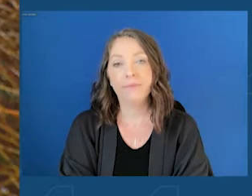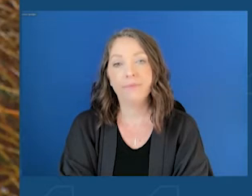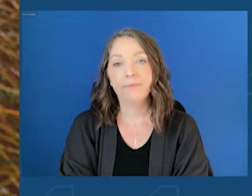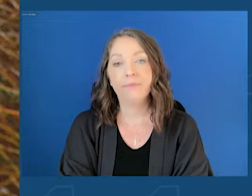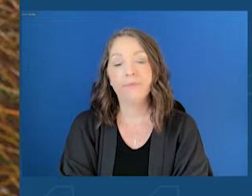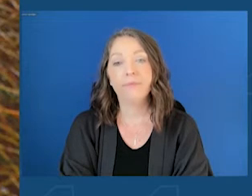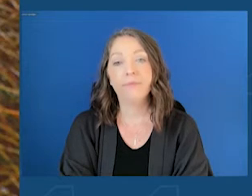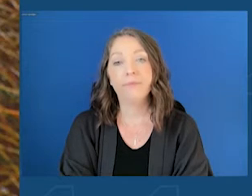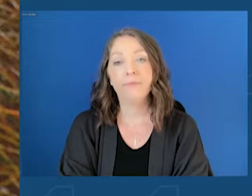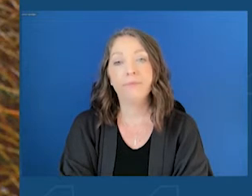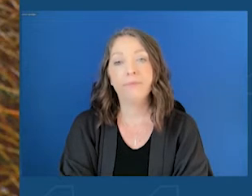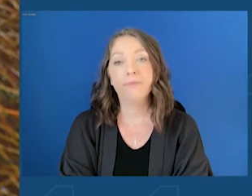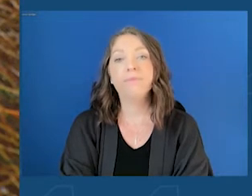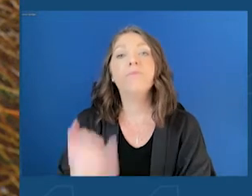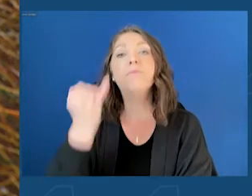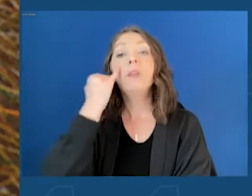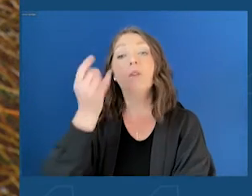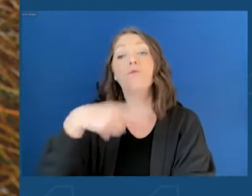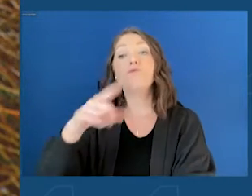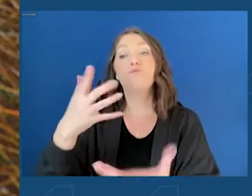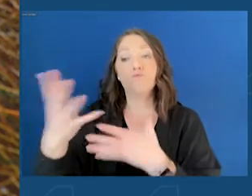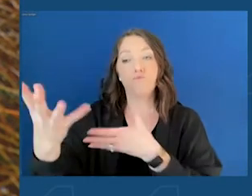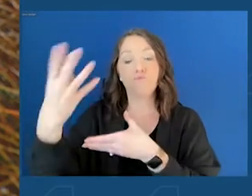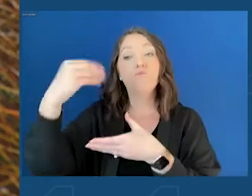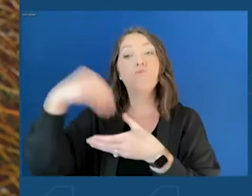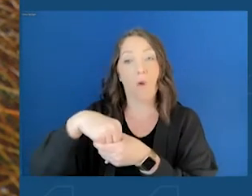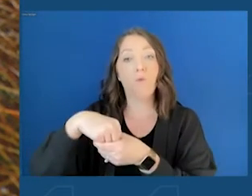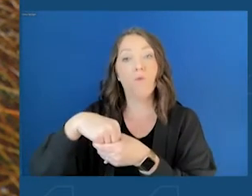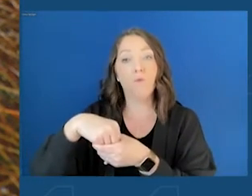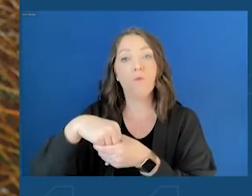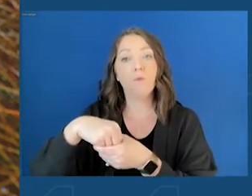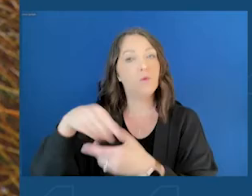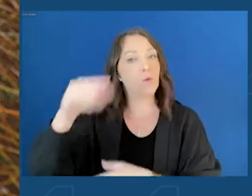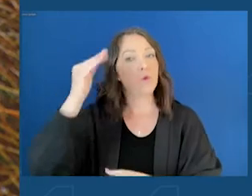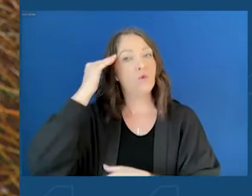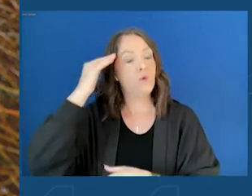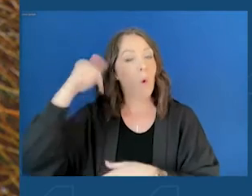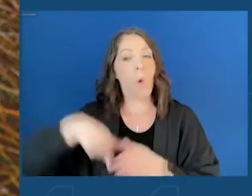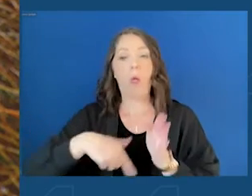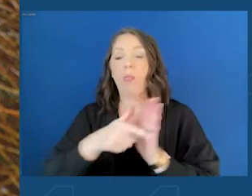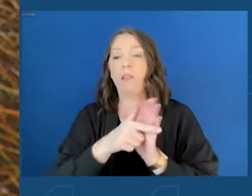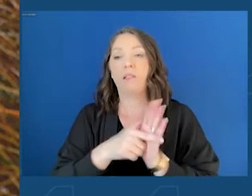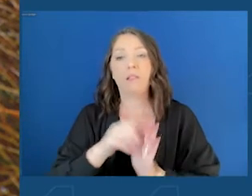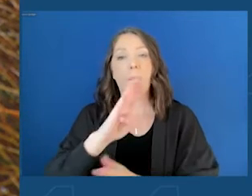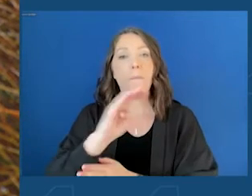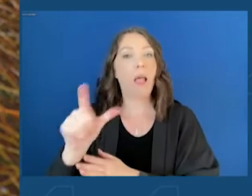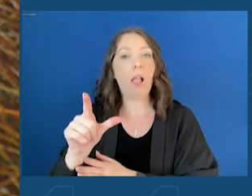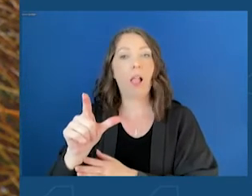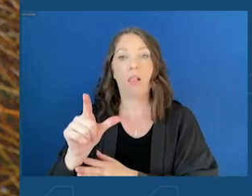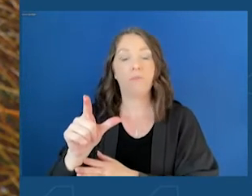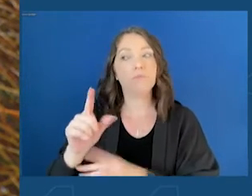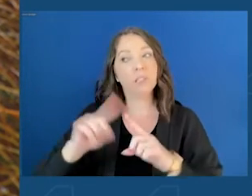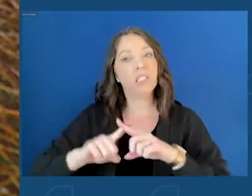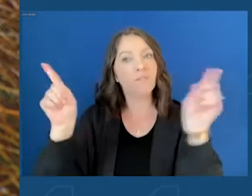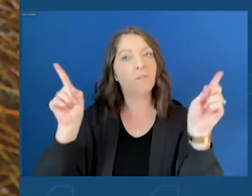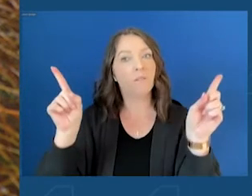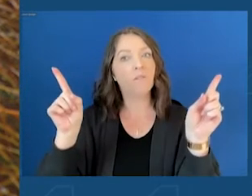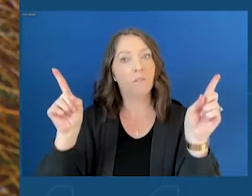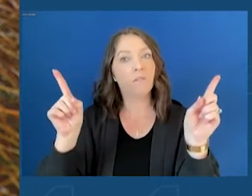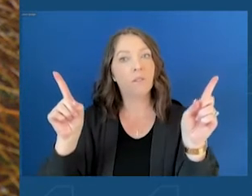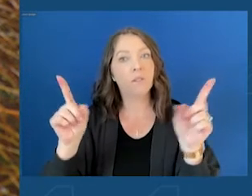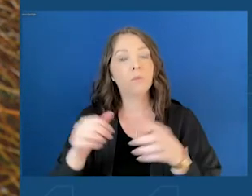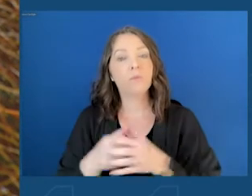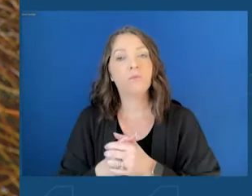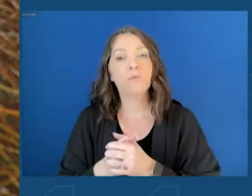Anyone that has been involved with this effort knows that this bill is unlike other bills that we have passed. We have